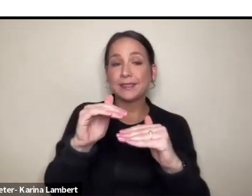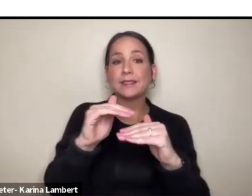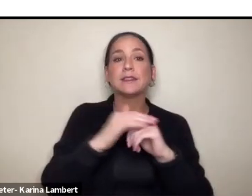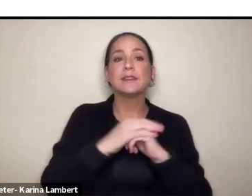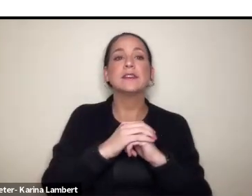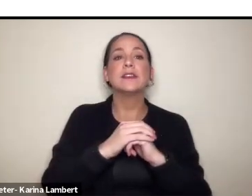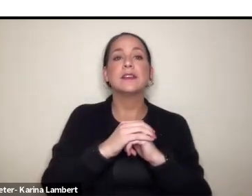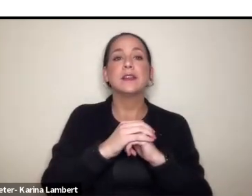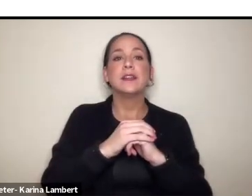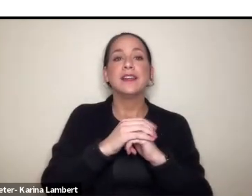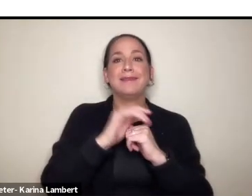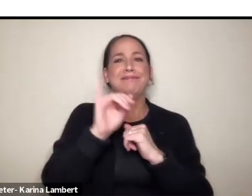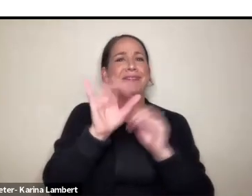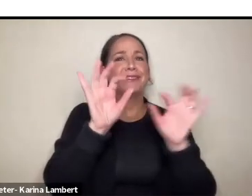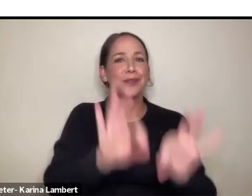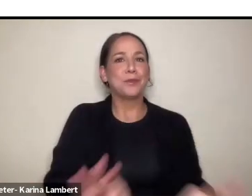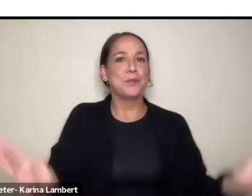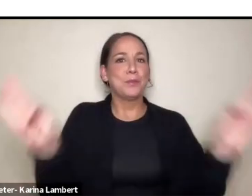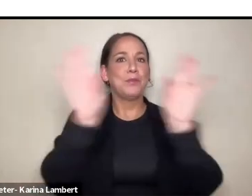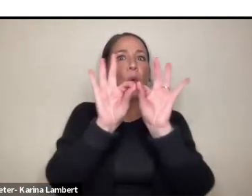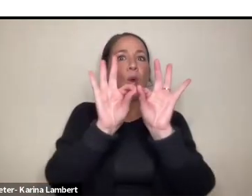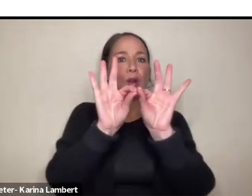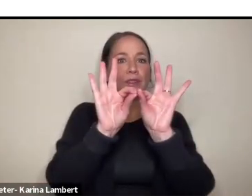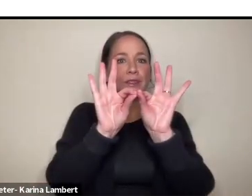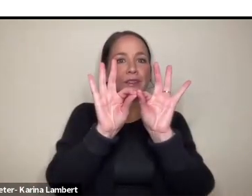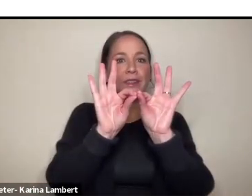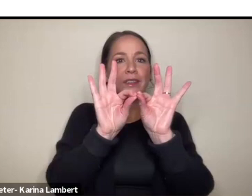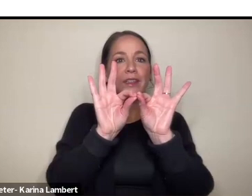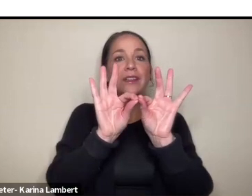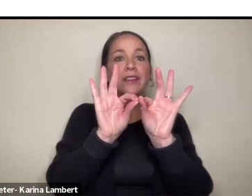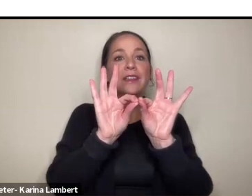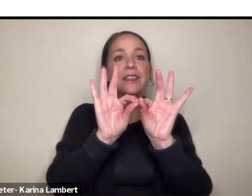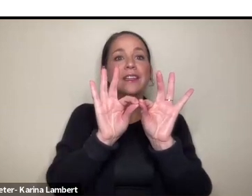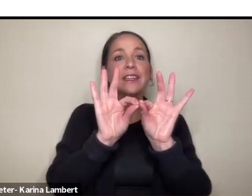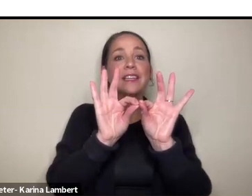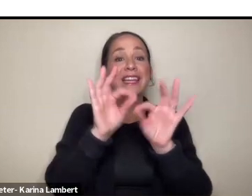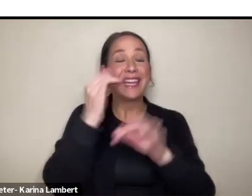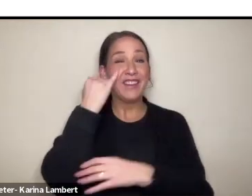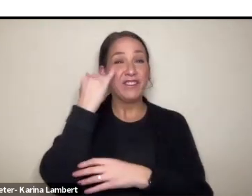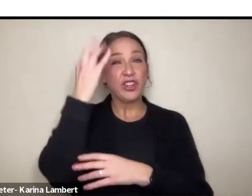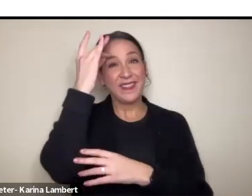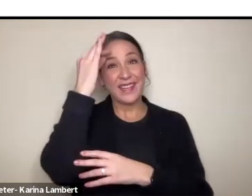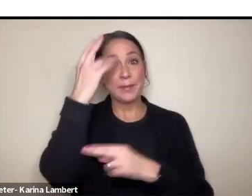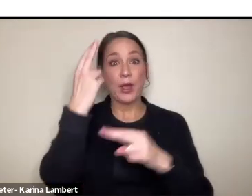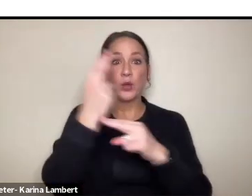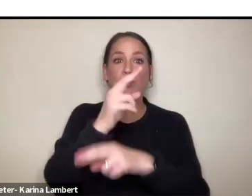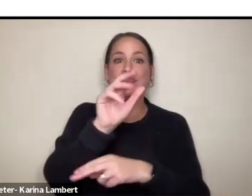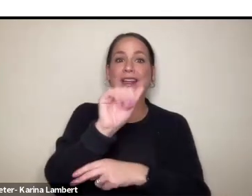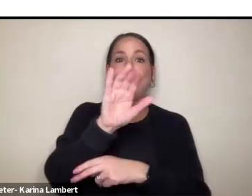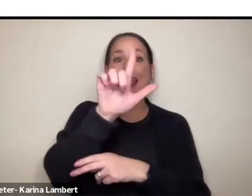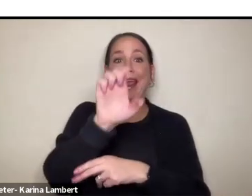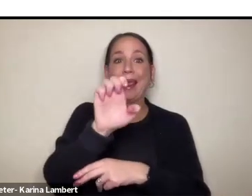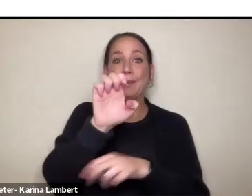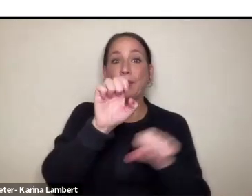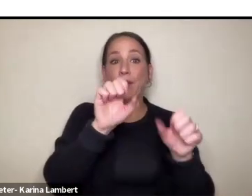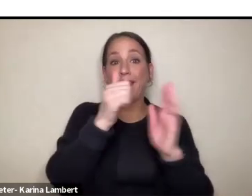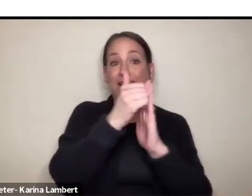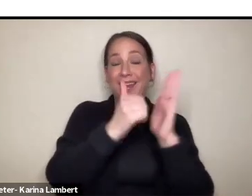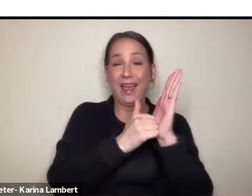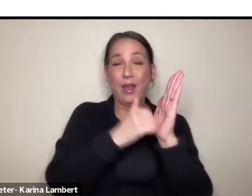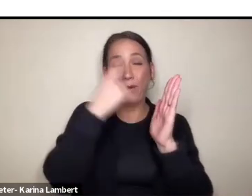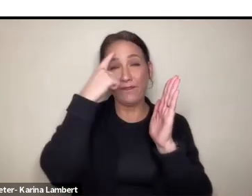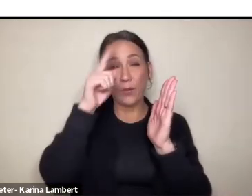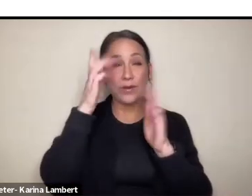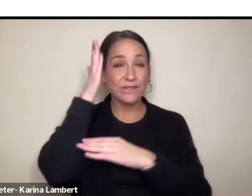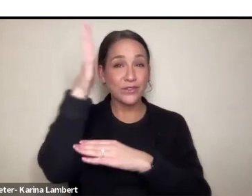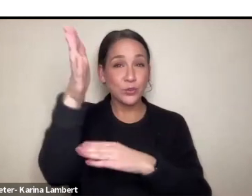because this is an important thing to know. If you're thinking of using the ABLE account solely for future planning,